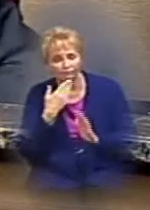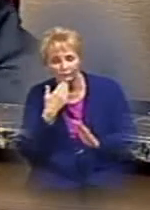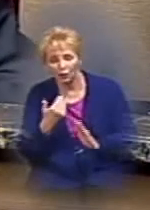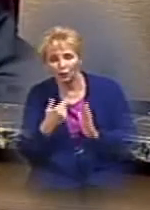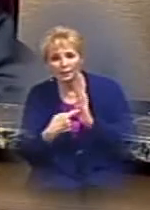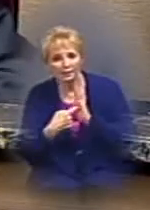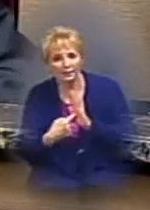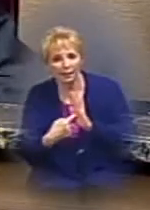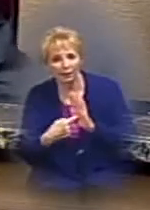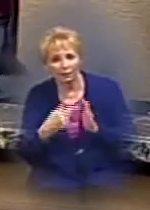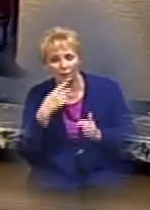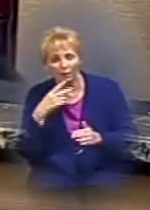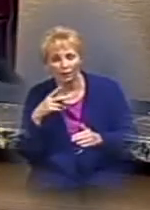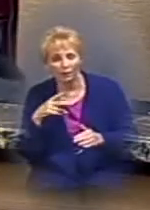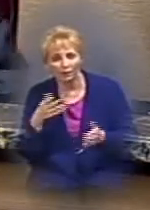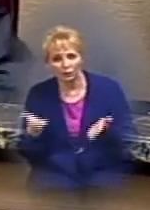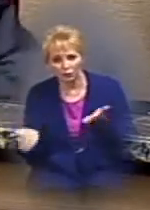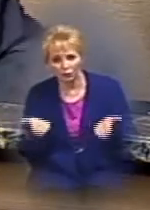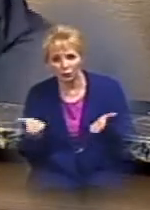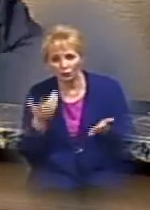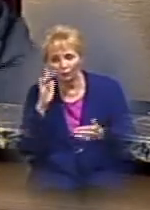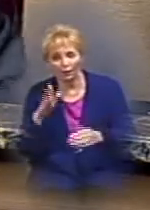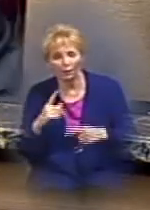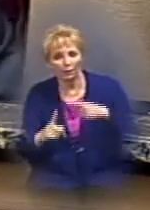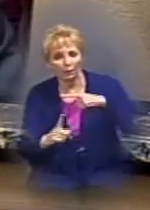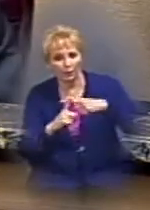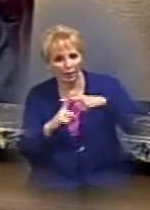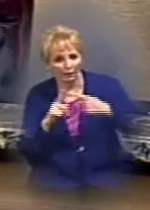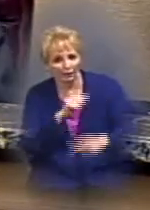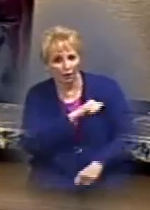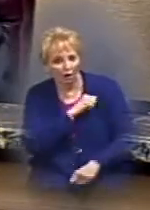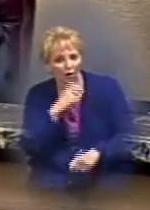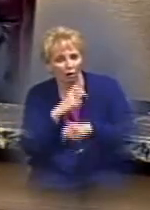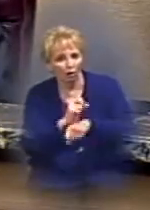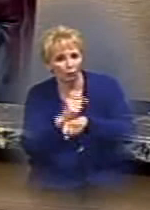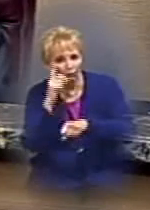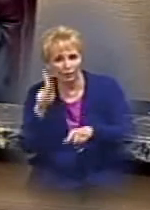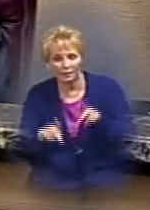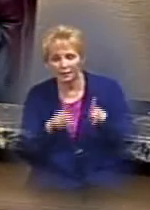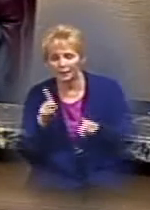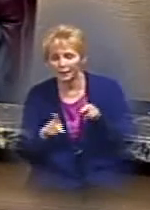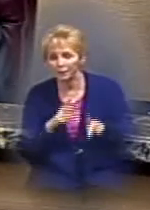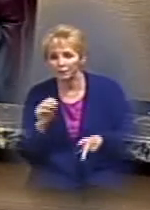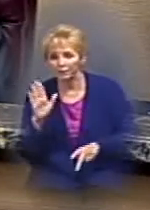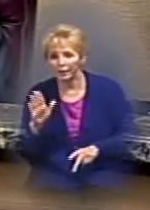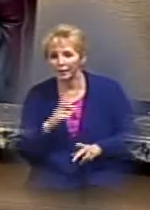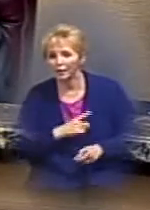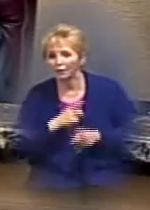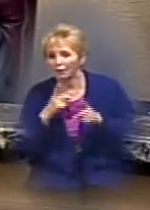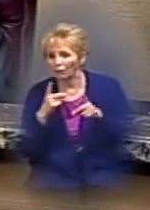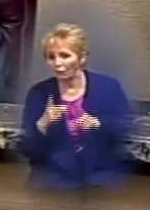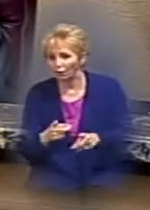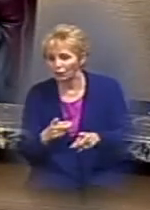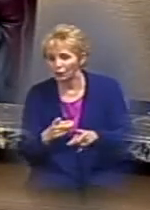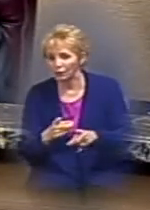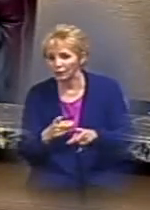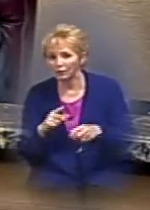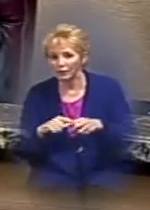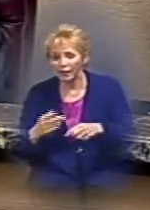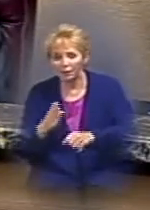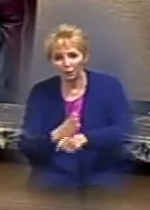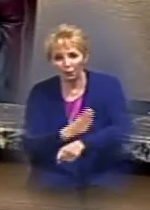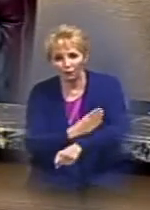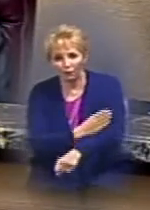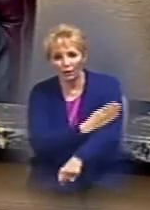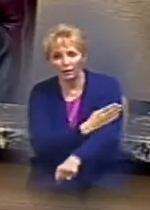a public as a public servant through his positive attitude, his hard work for the citizens, and his devotion to the improvement